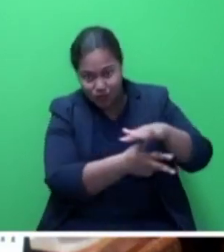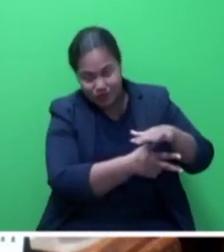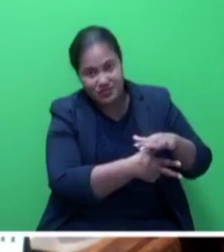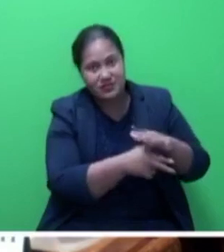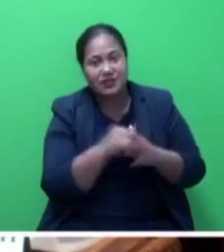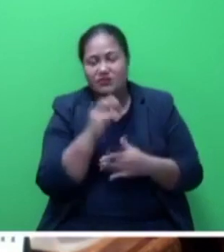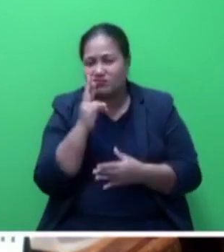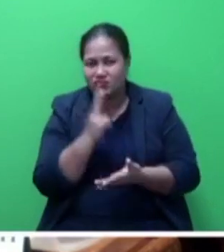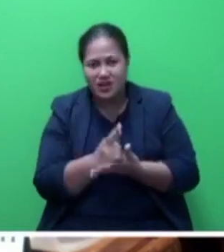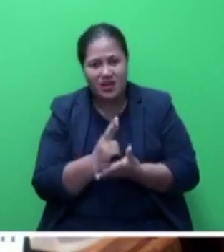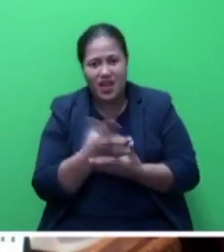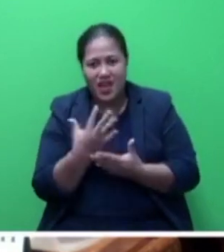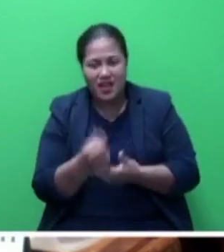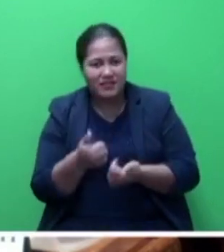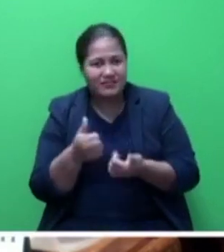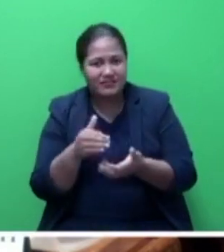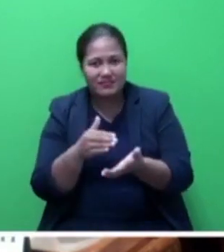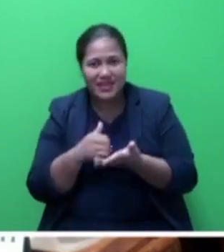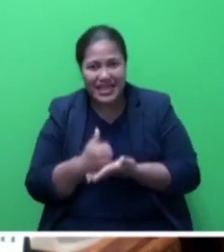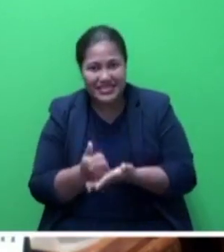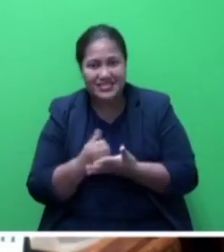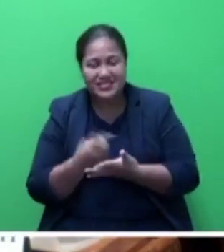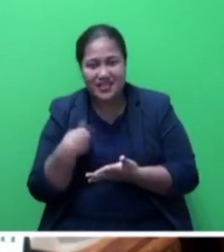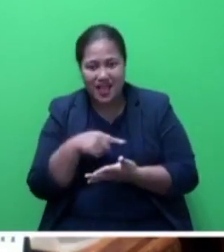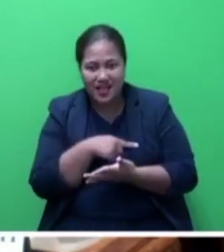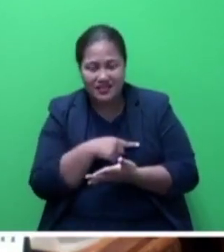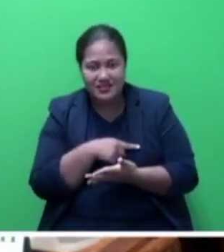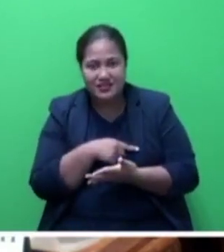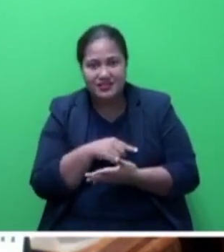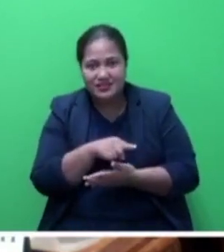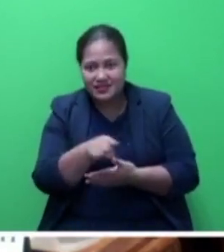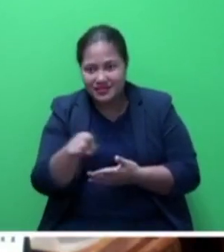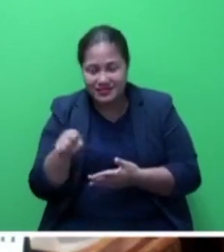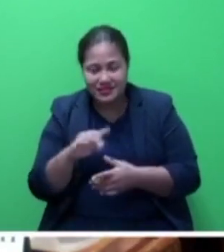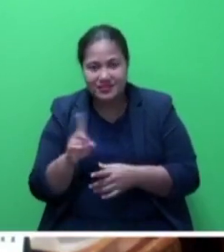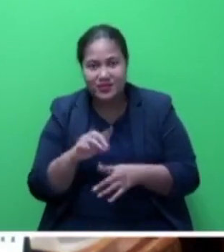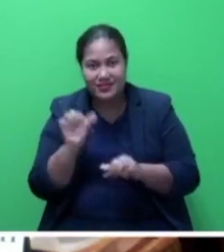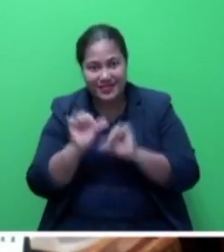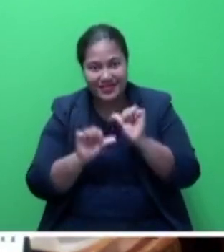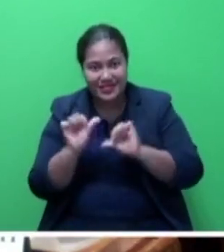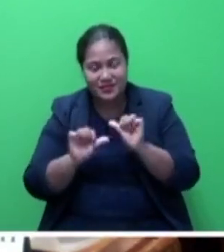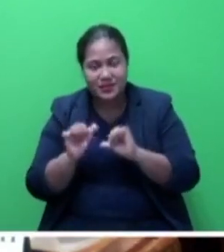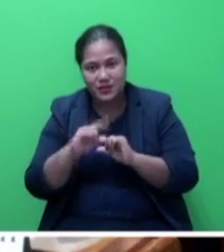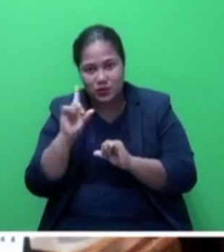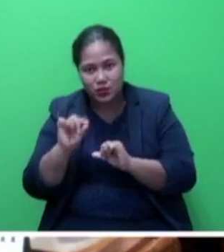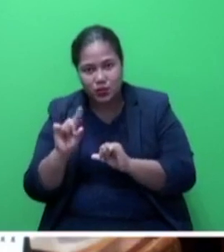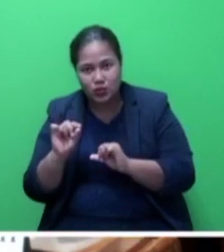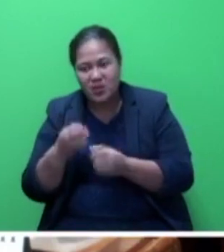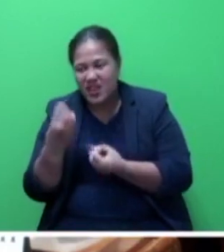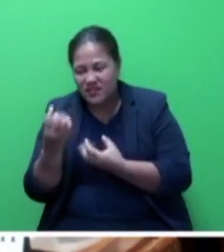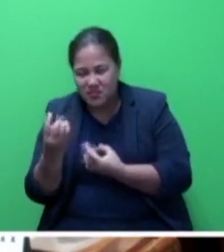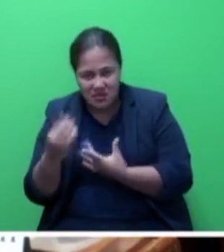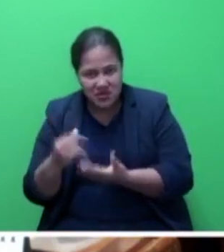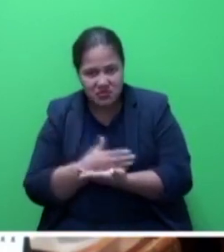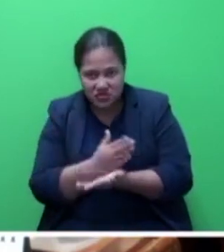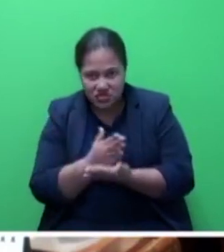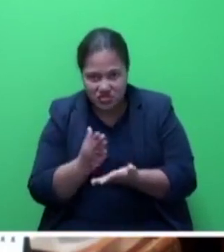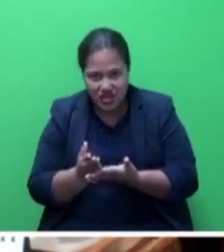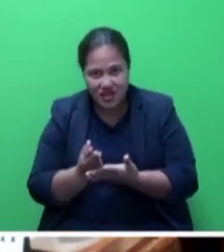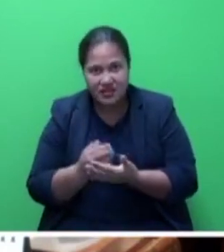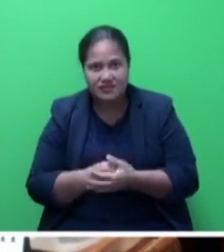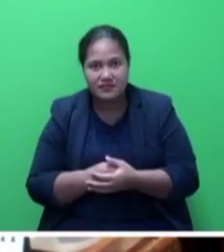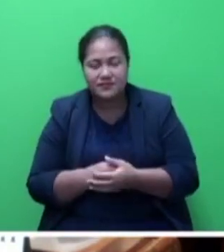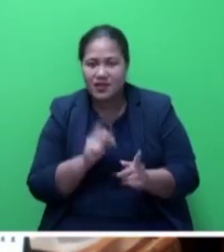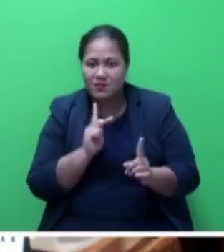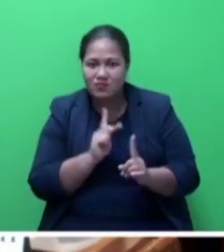really accelerate the situation assessment, information sharing,